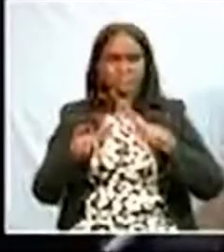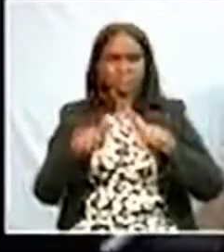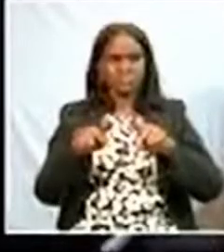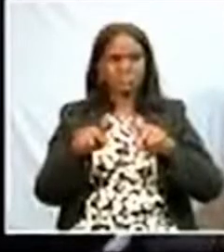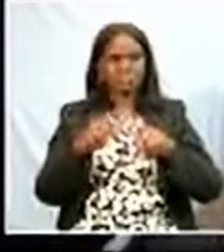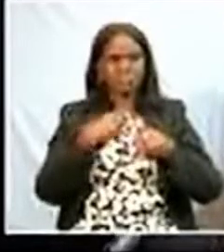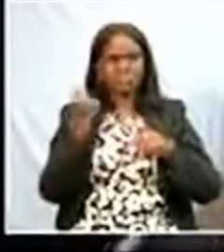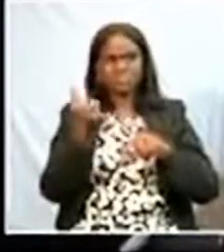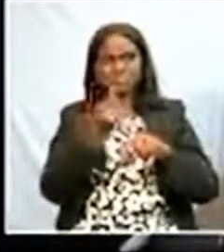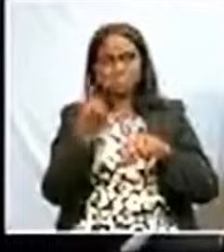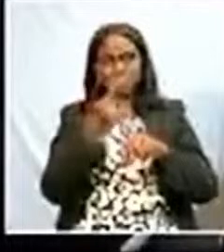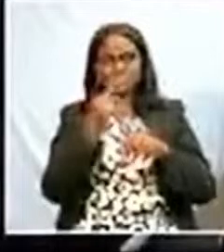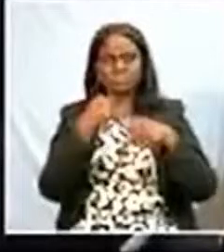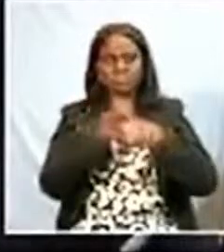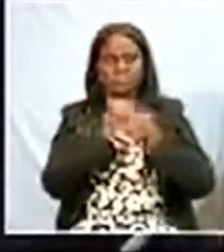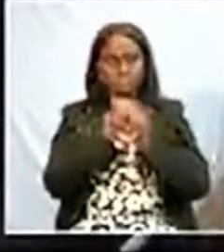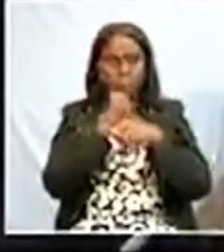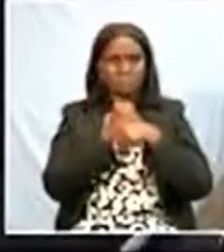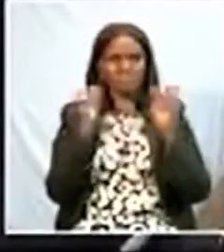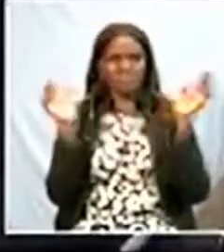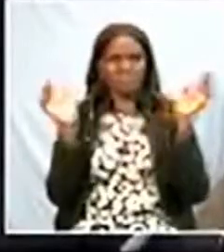I'll just make a summary of